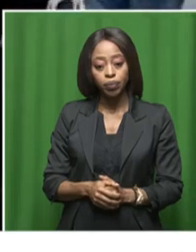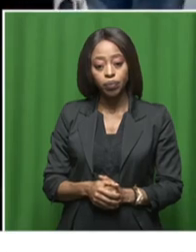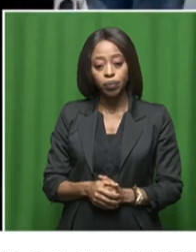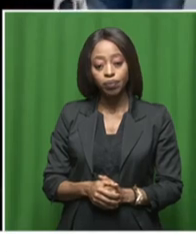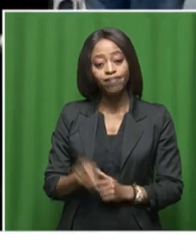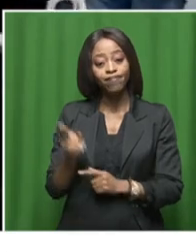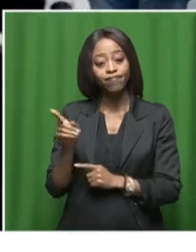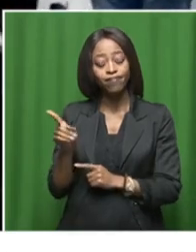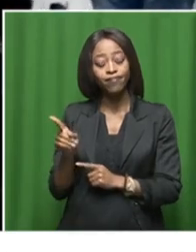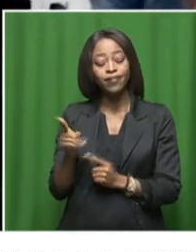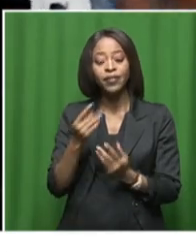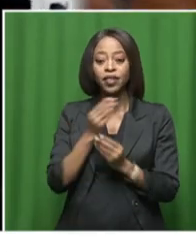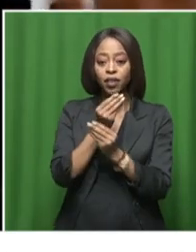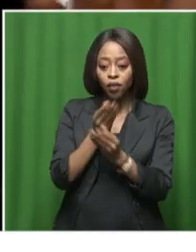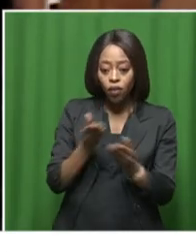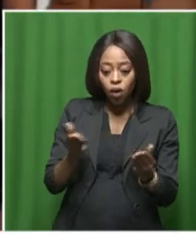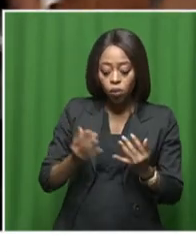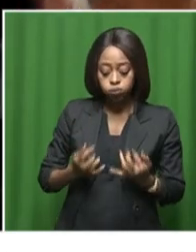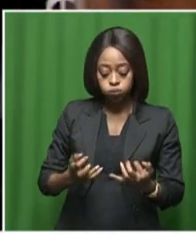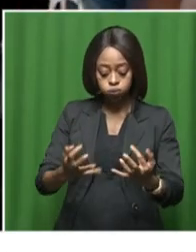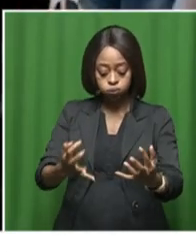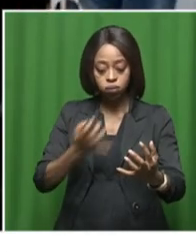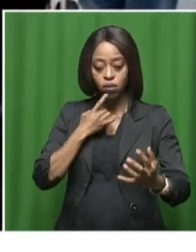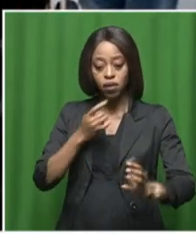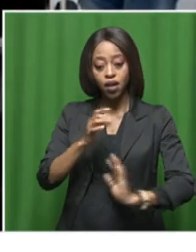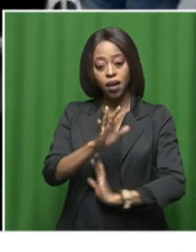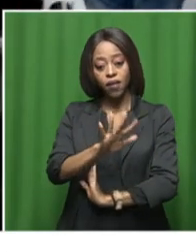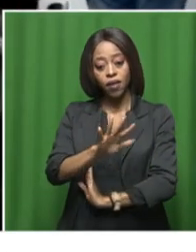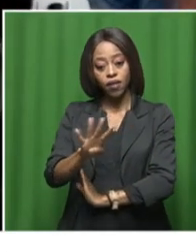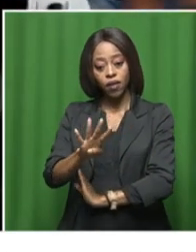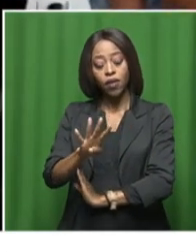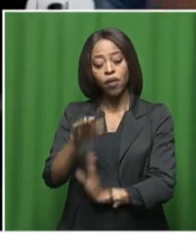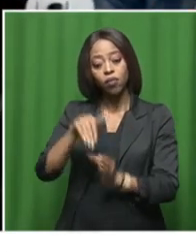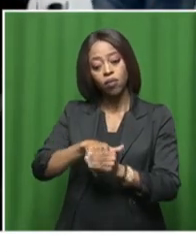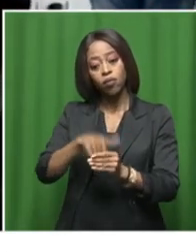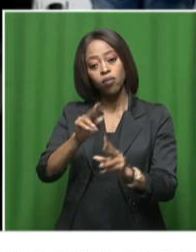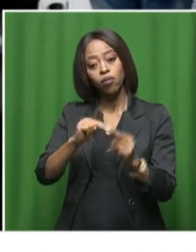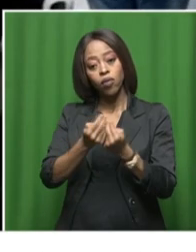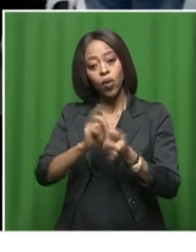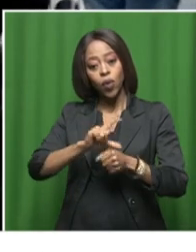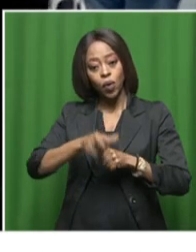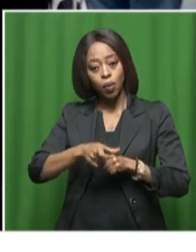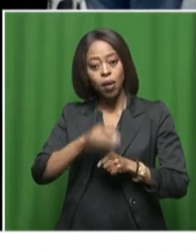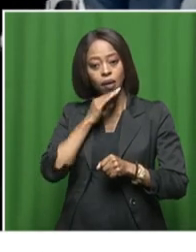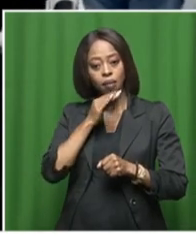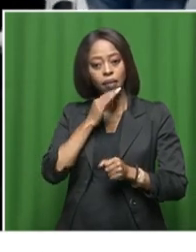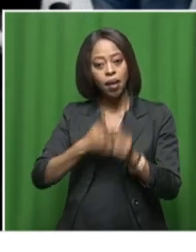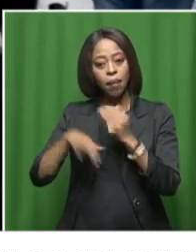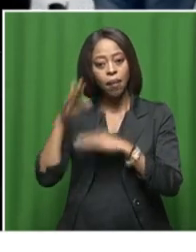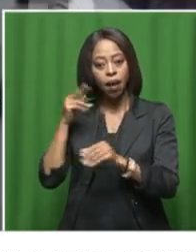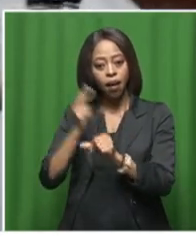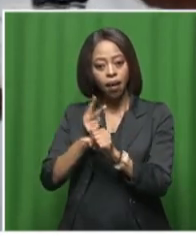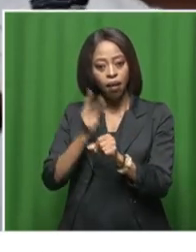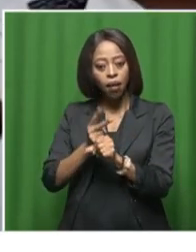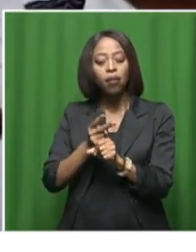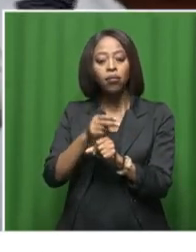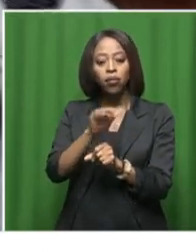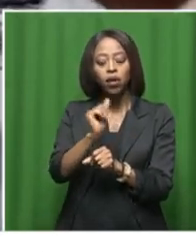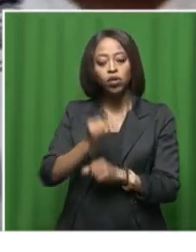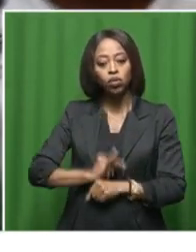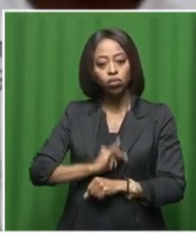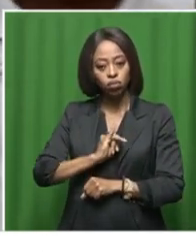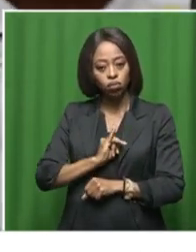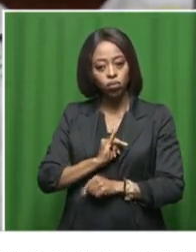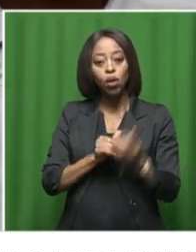Dr Mkhize told attendees that the ANC's 55th National Elective Conference should restore the historic mission of the party. He